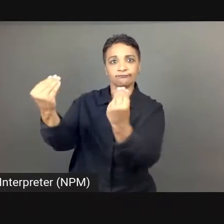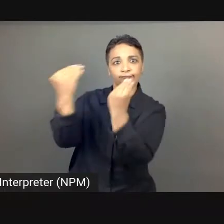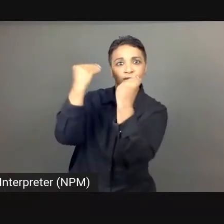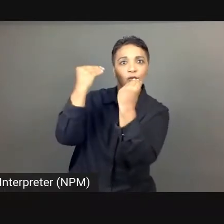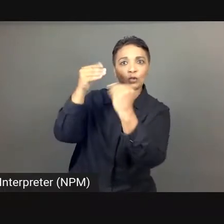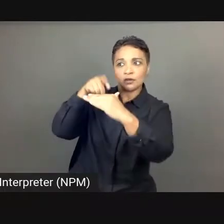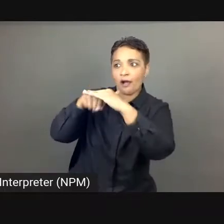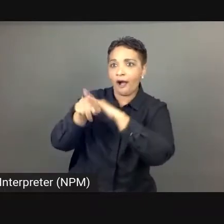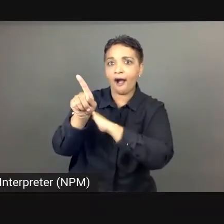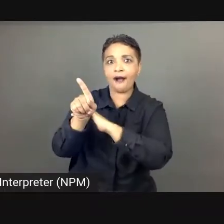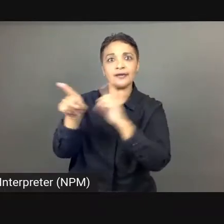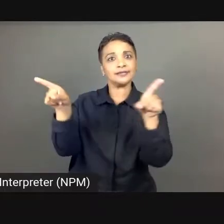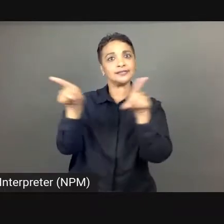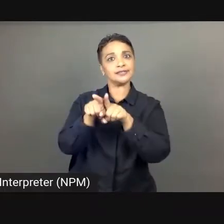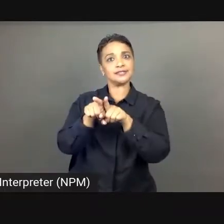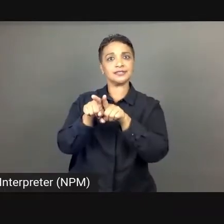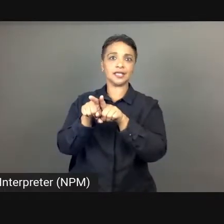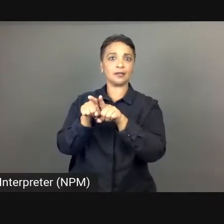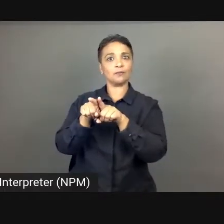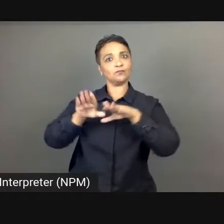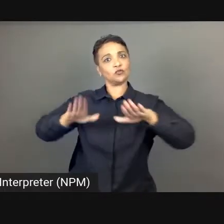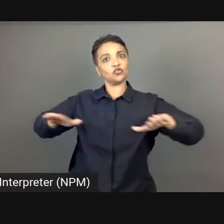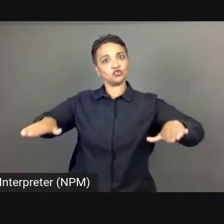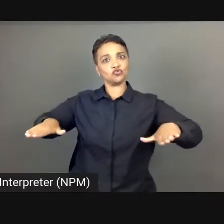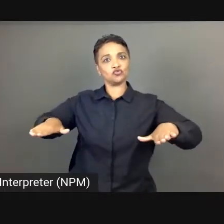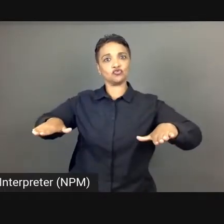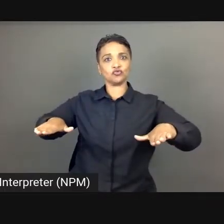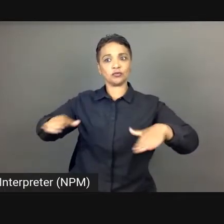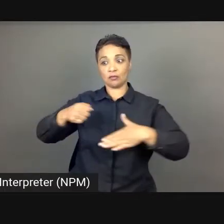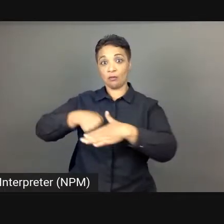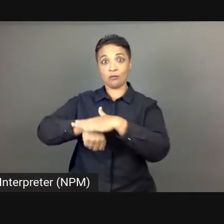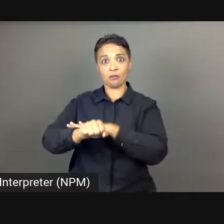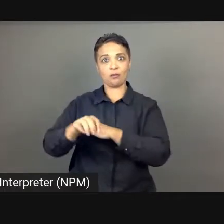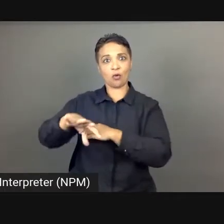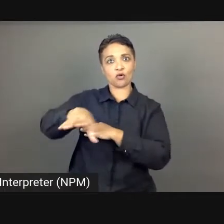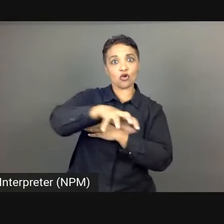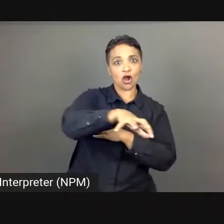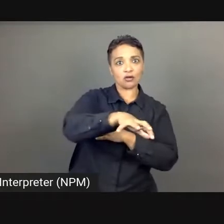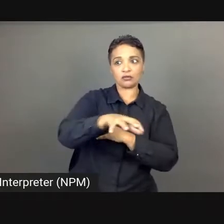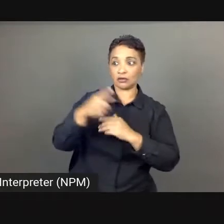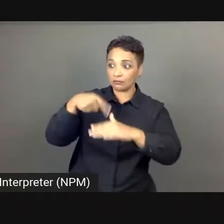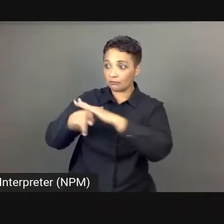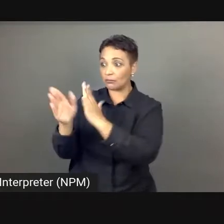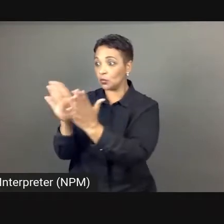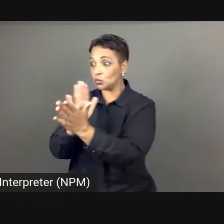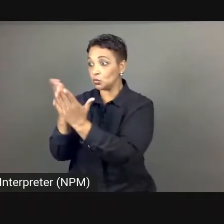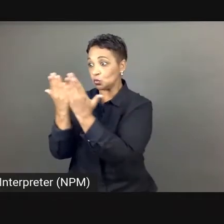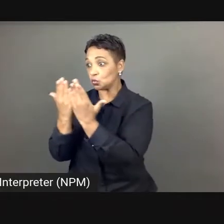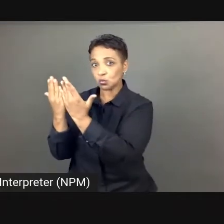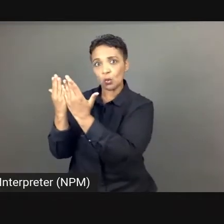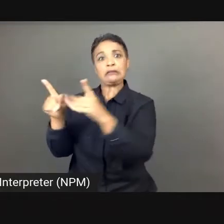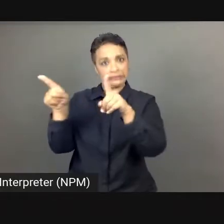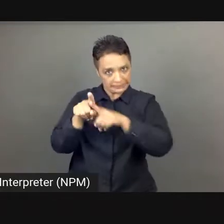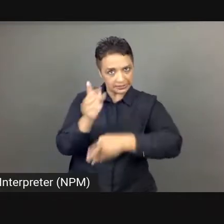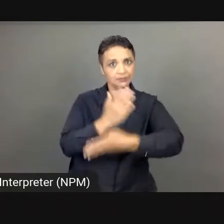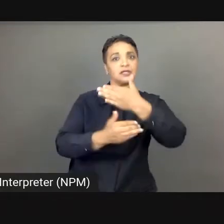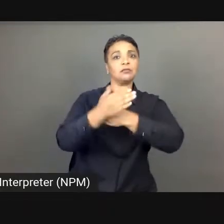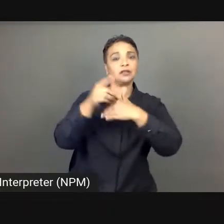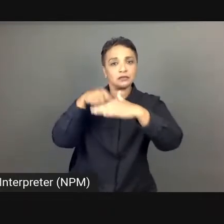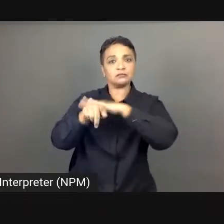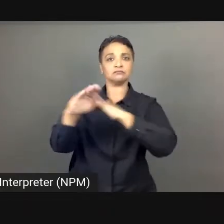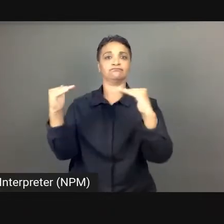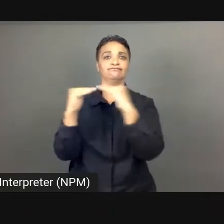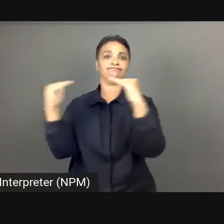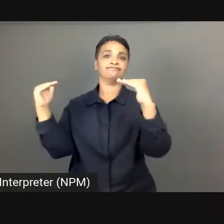other children who are born within our countries? And really, to speak about